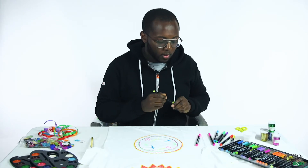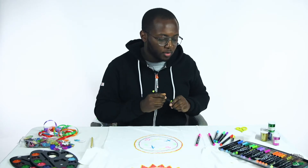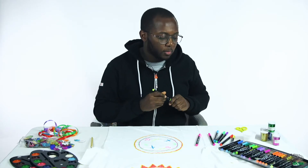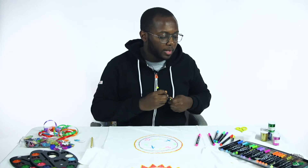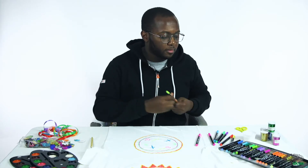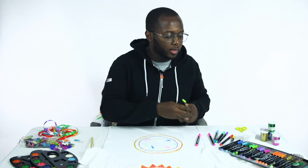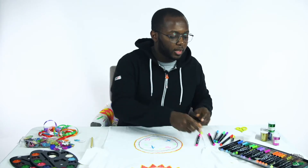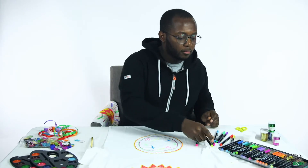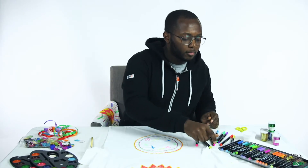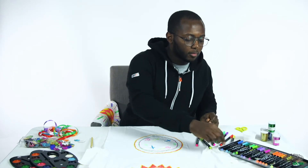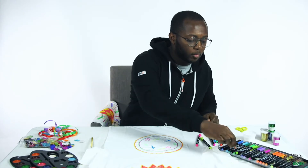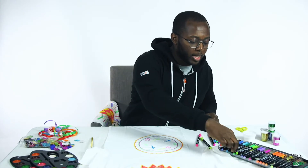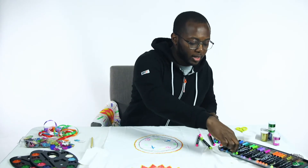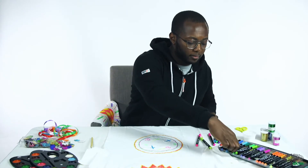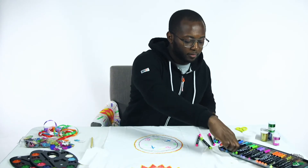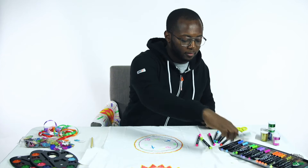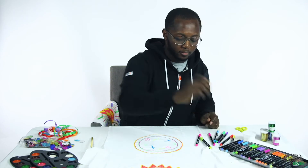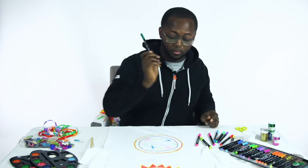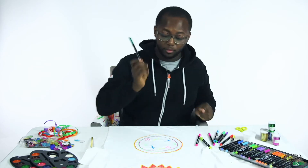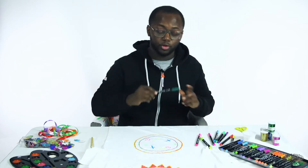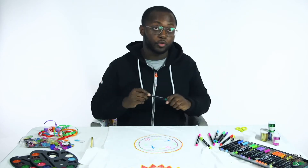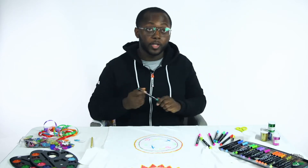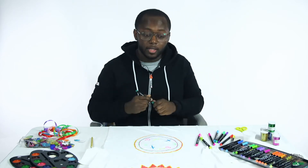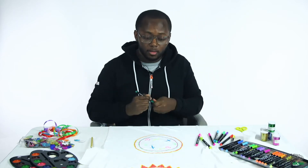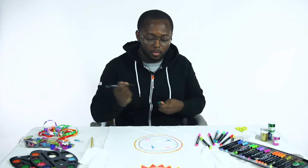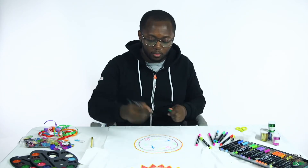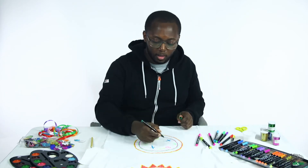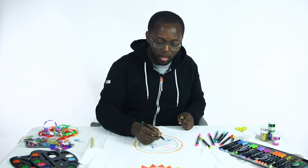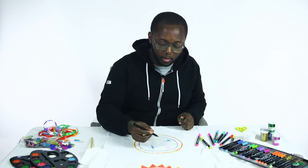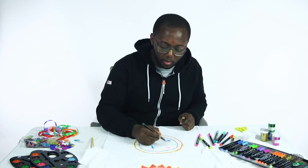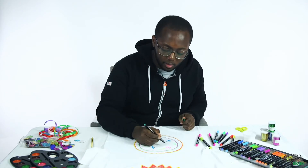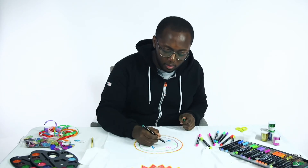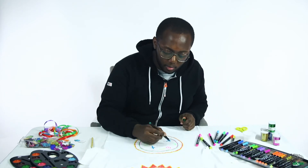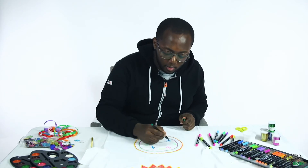What else do we have in there? We have trees.